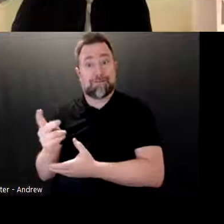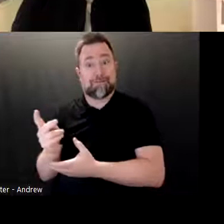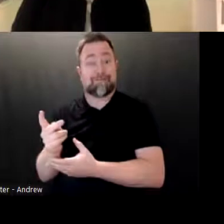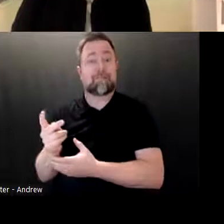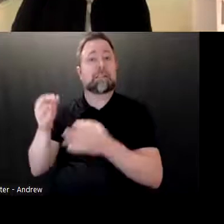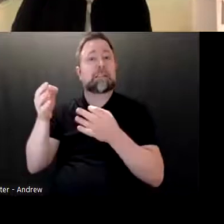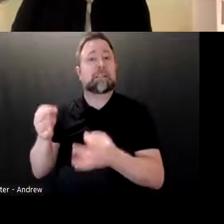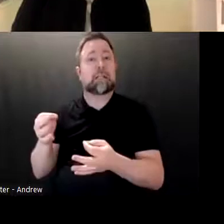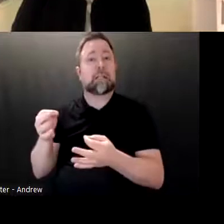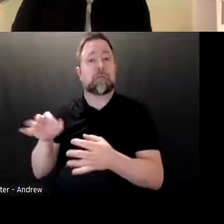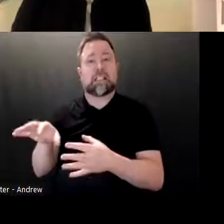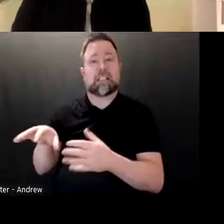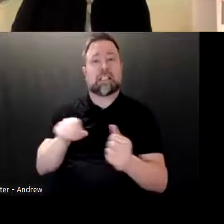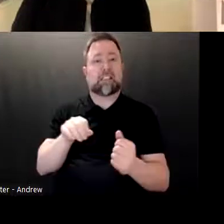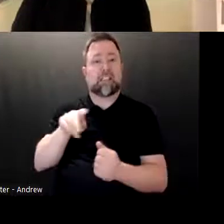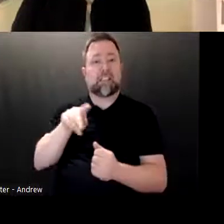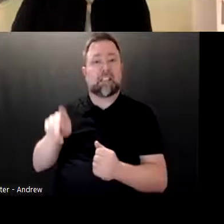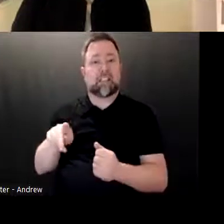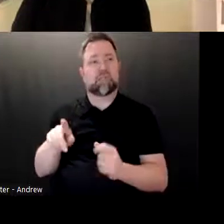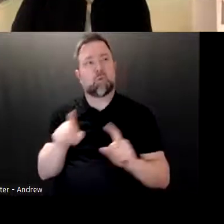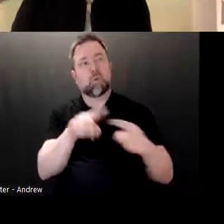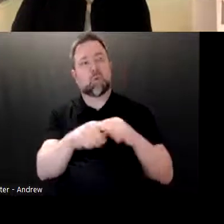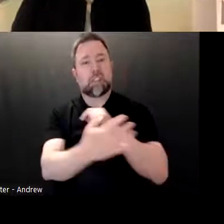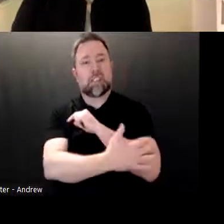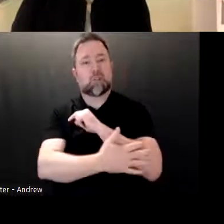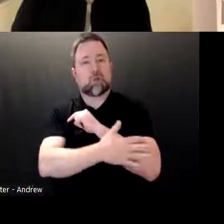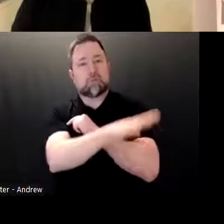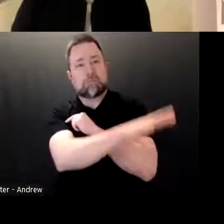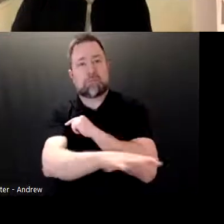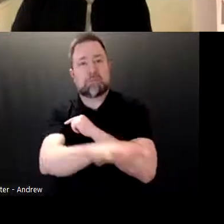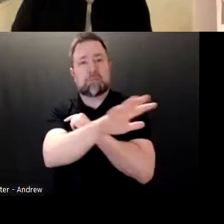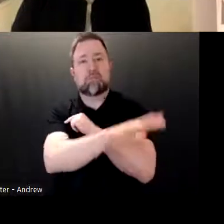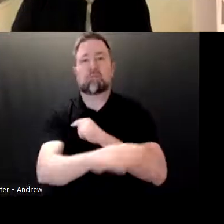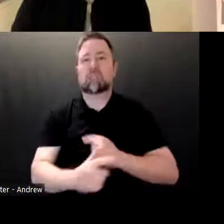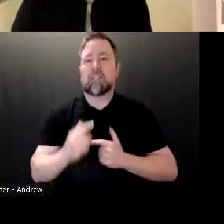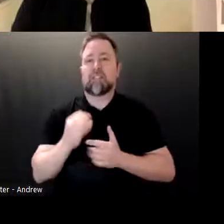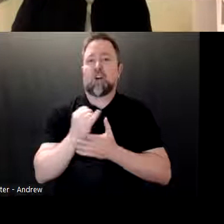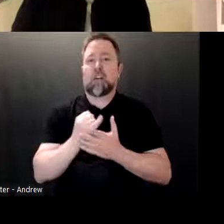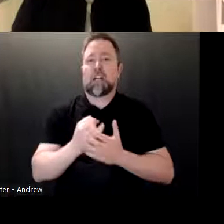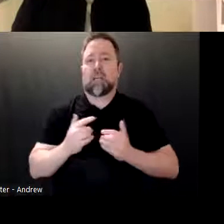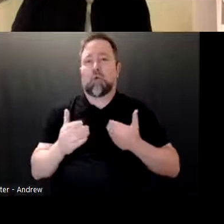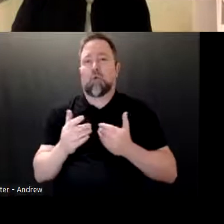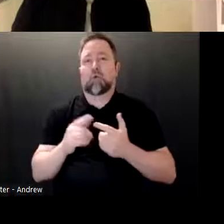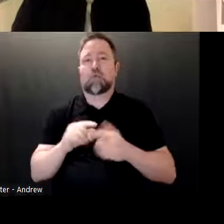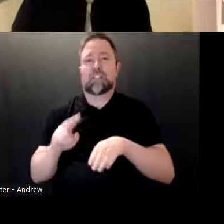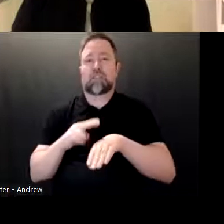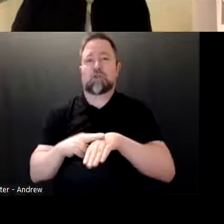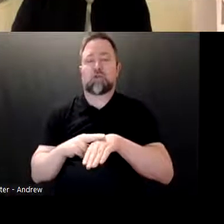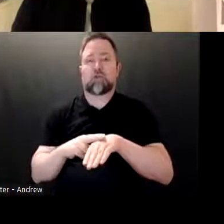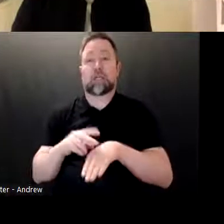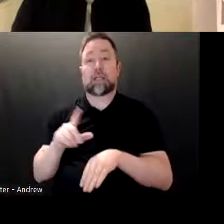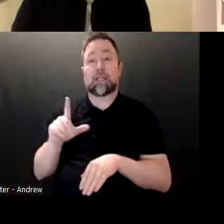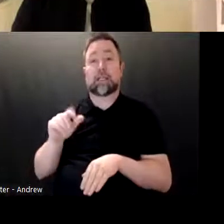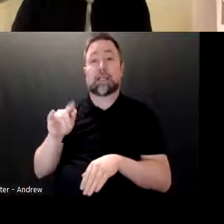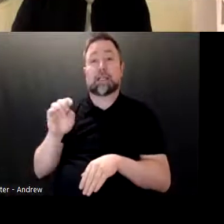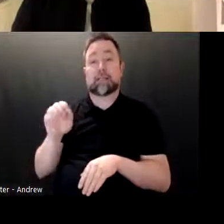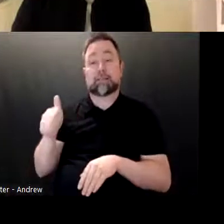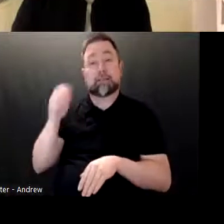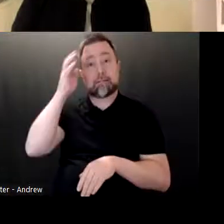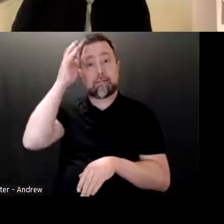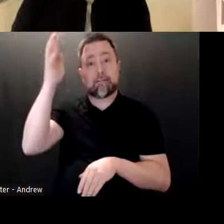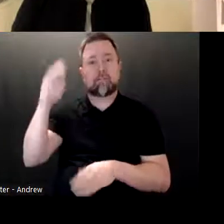So after college, Esherick worked briefly in commercial illustration. And around this time, he met a woman named